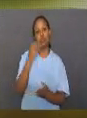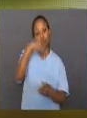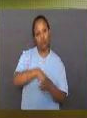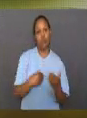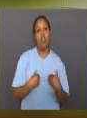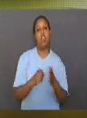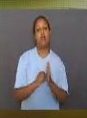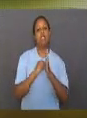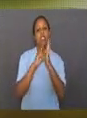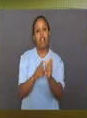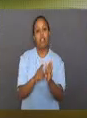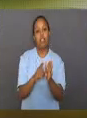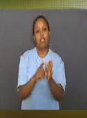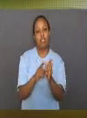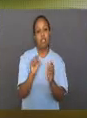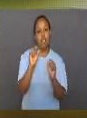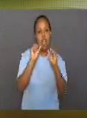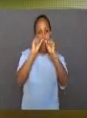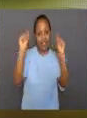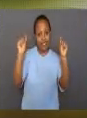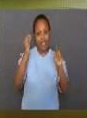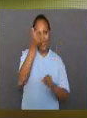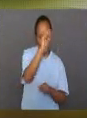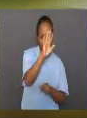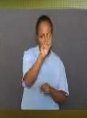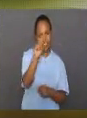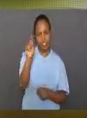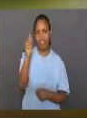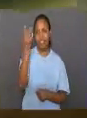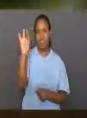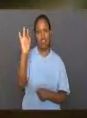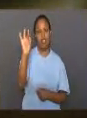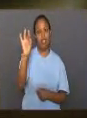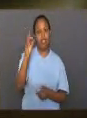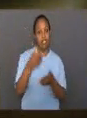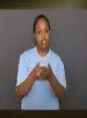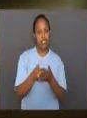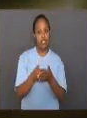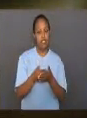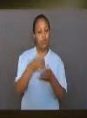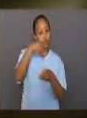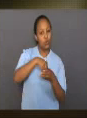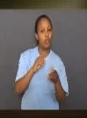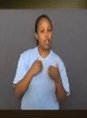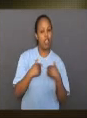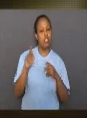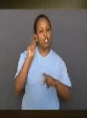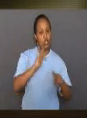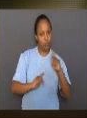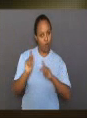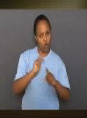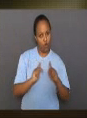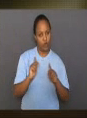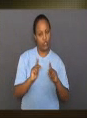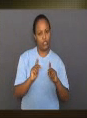For example, Articles 15 through 18 state that people have